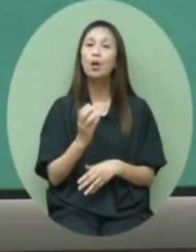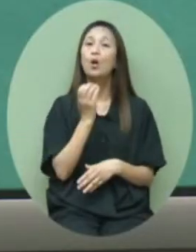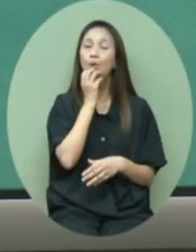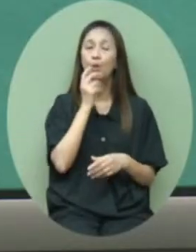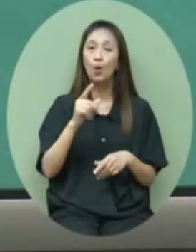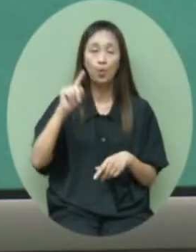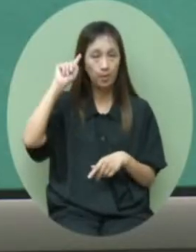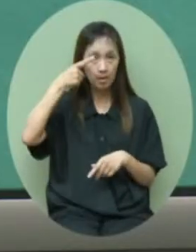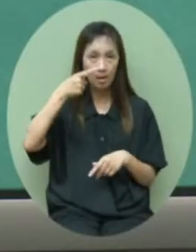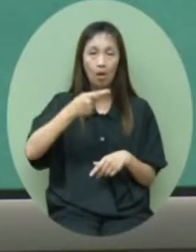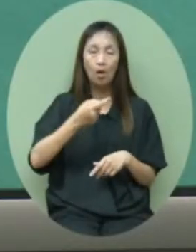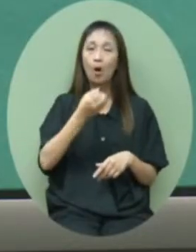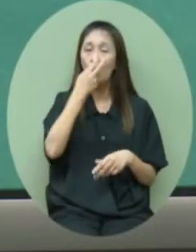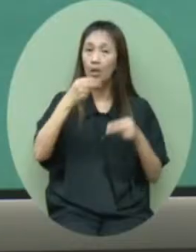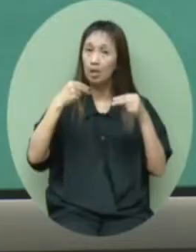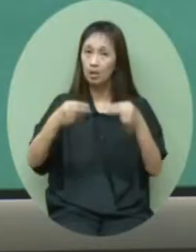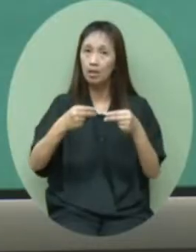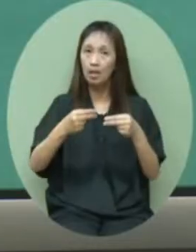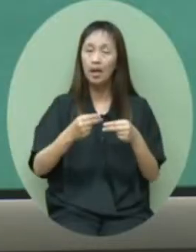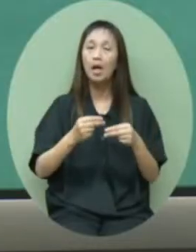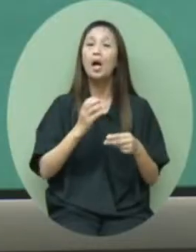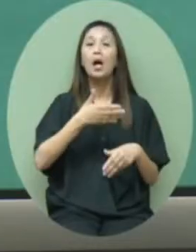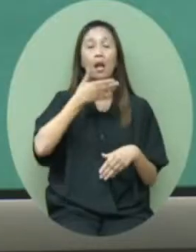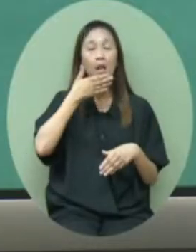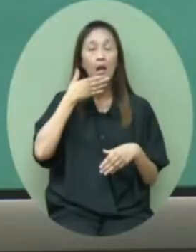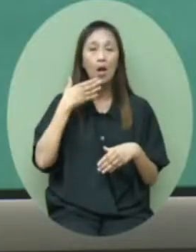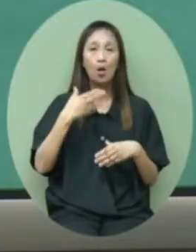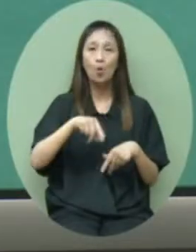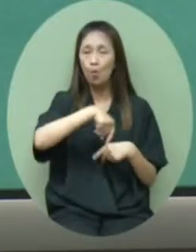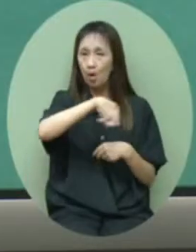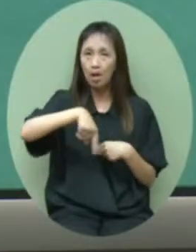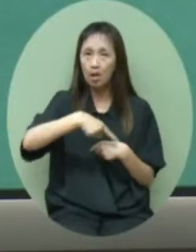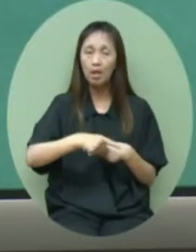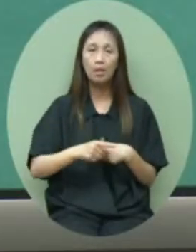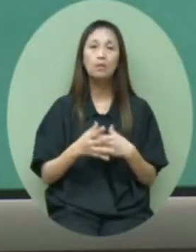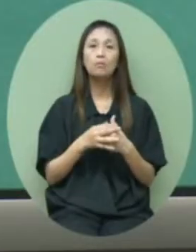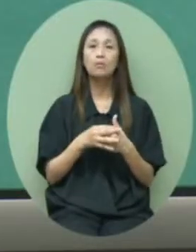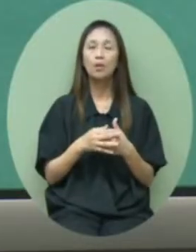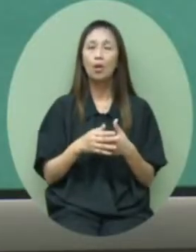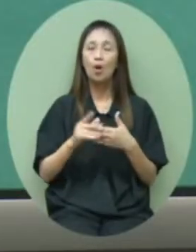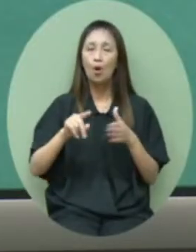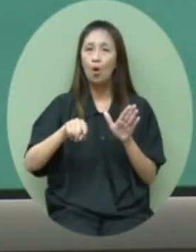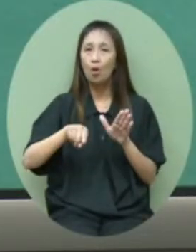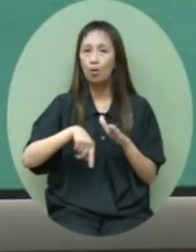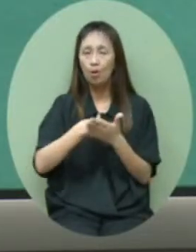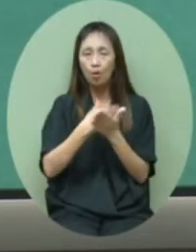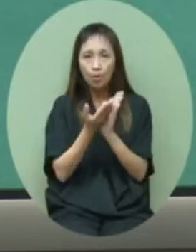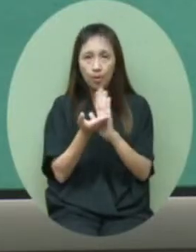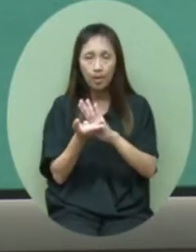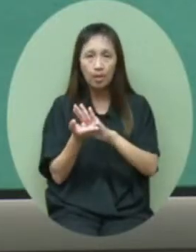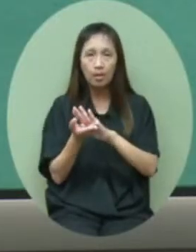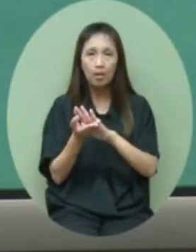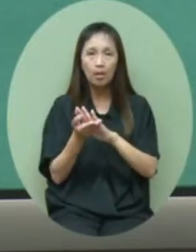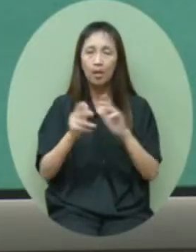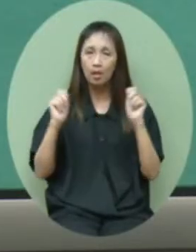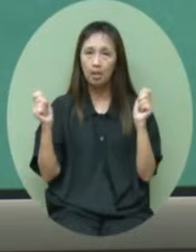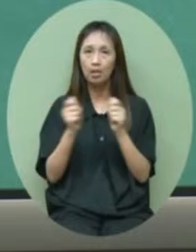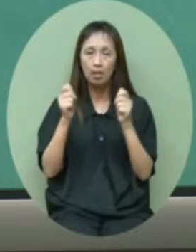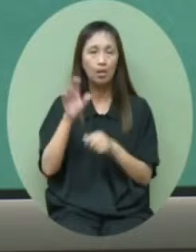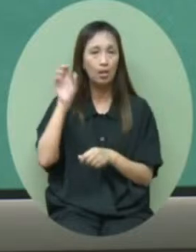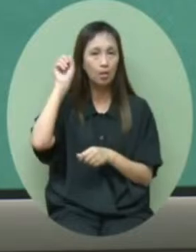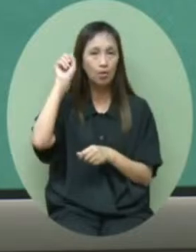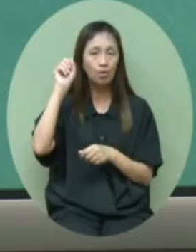4 markets under the FHD, Tong Yat Market, Ebony Market, Lai Wan Market, and Tin Mok Market, and